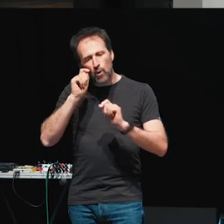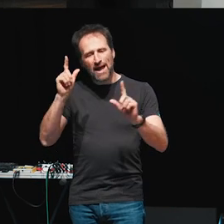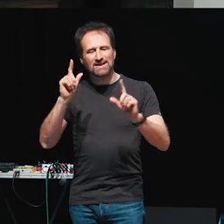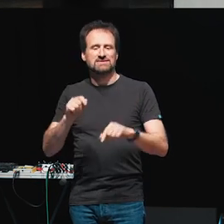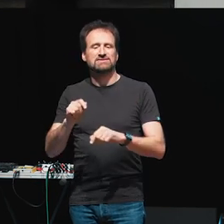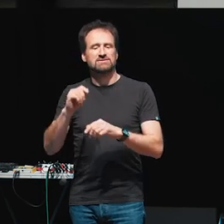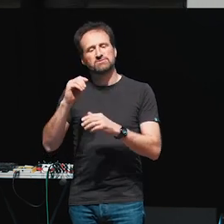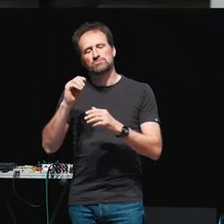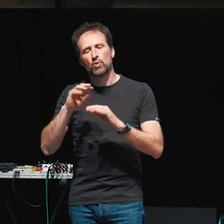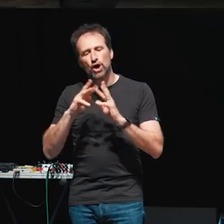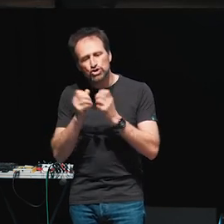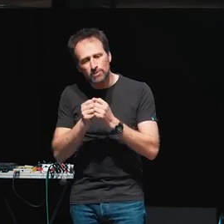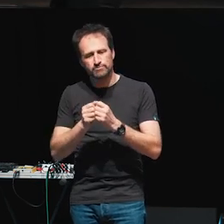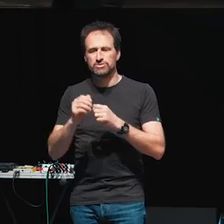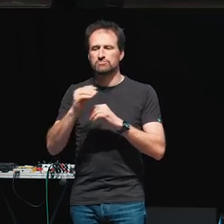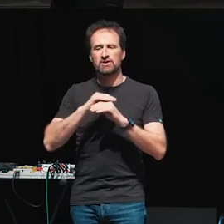programs.